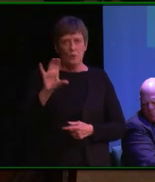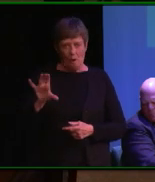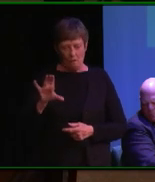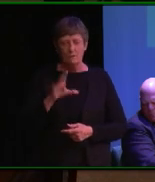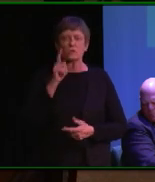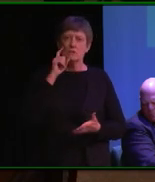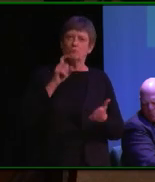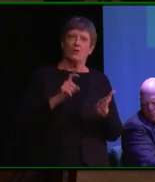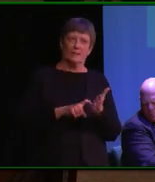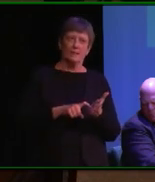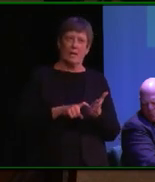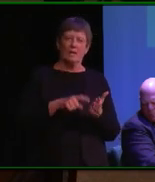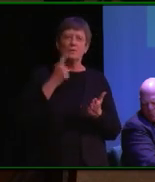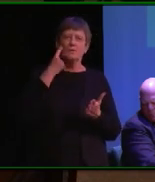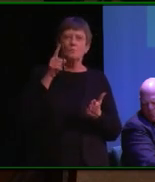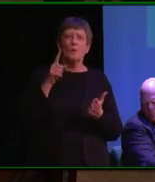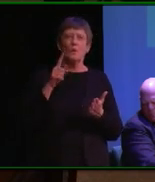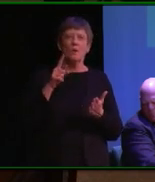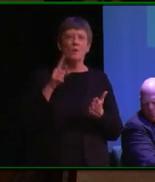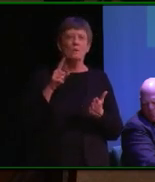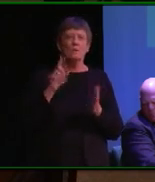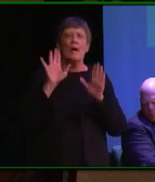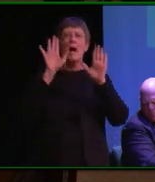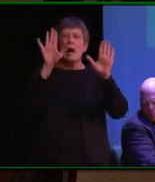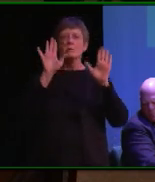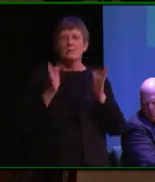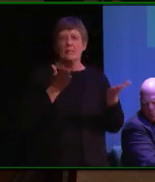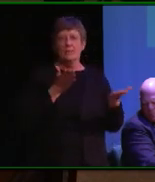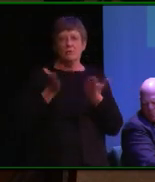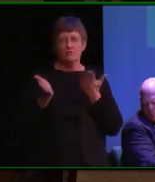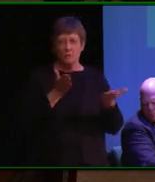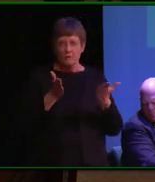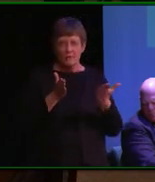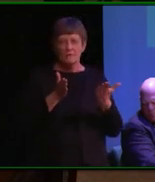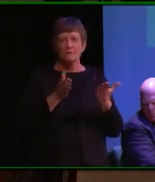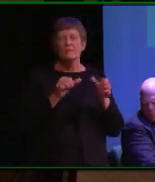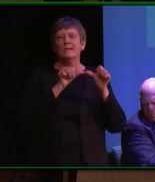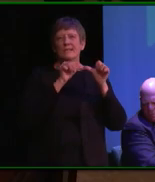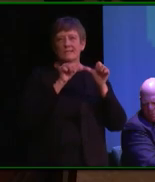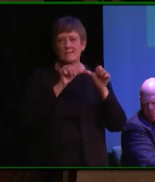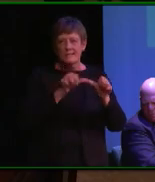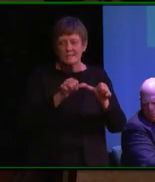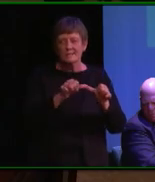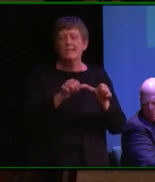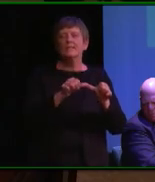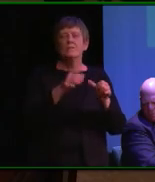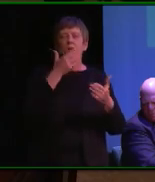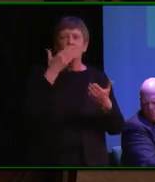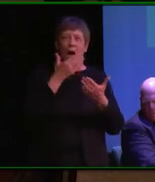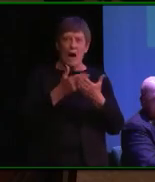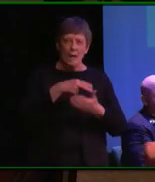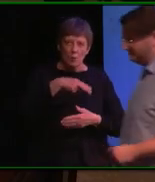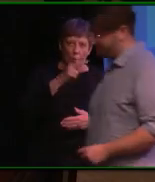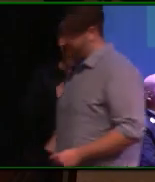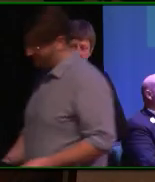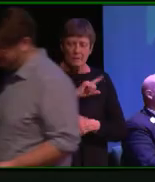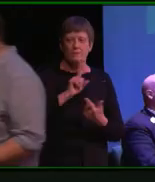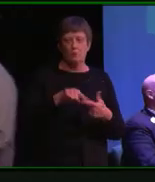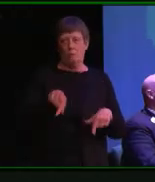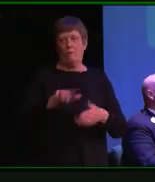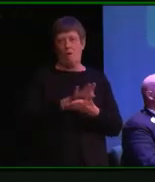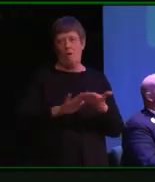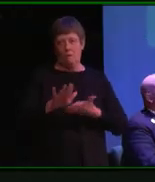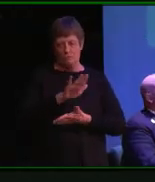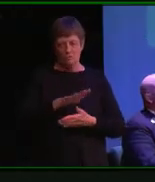are recognized for rendering outstanding service of consistent high quality to the college. As I call your